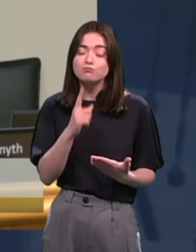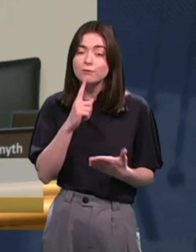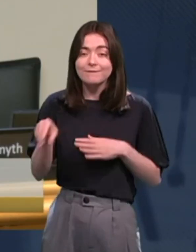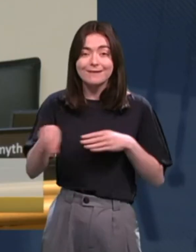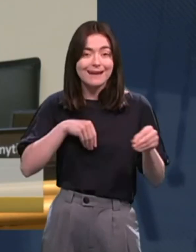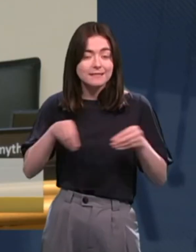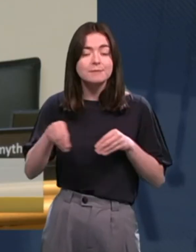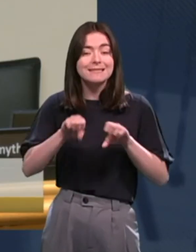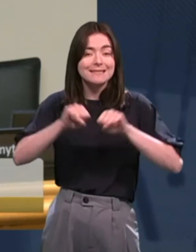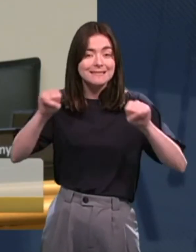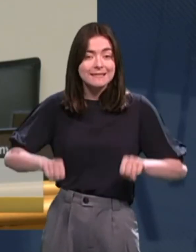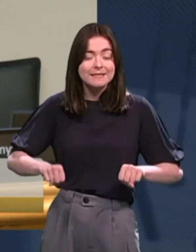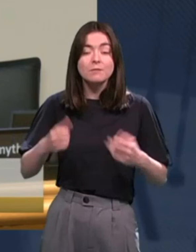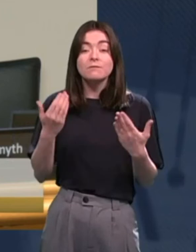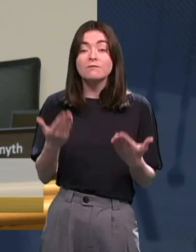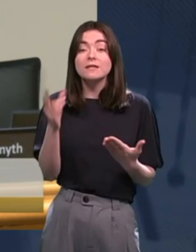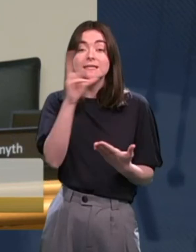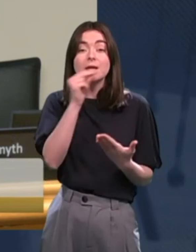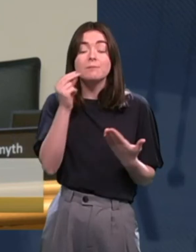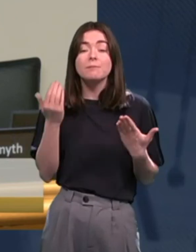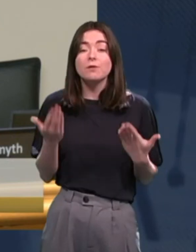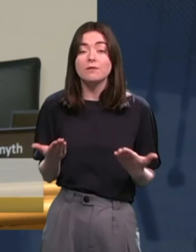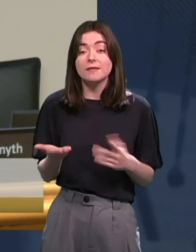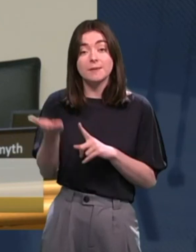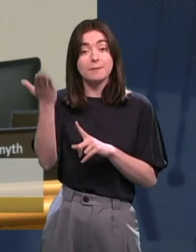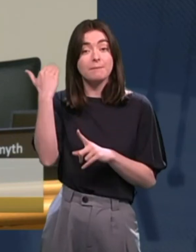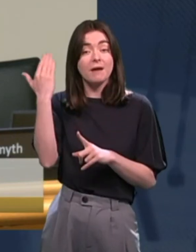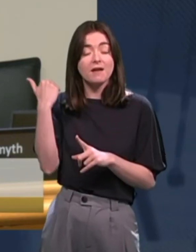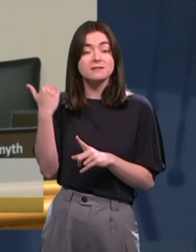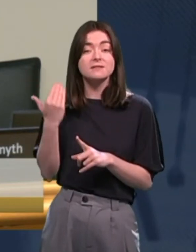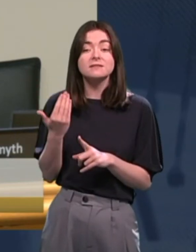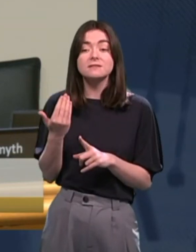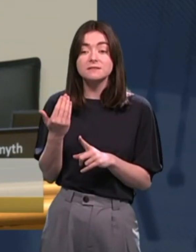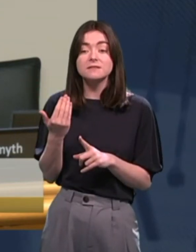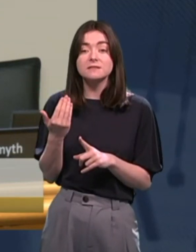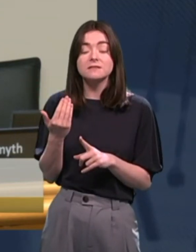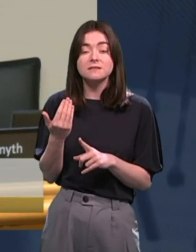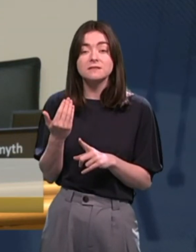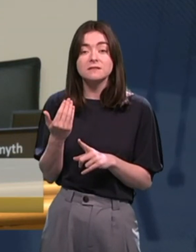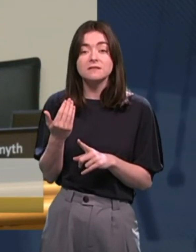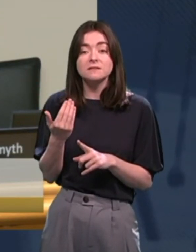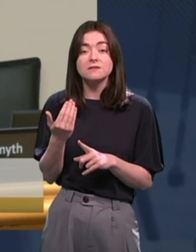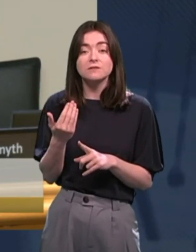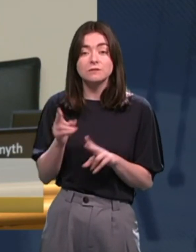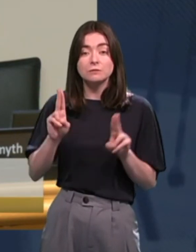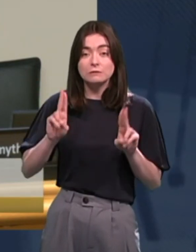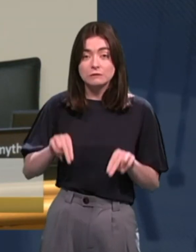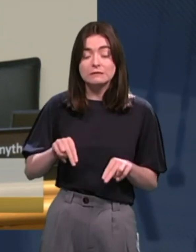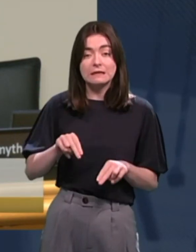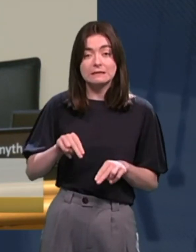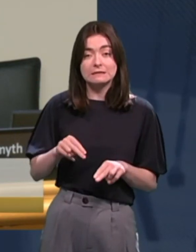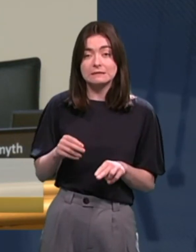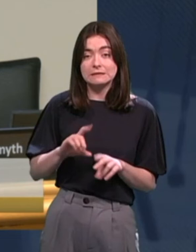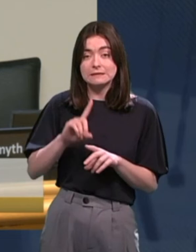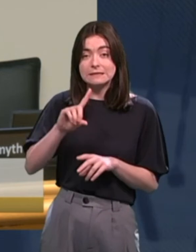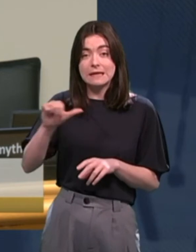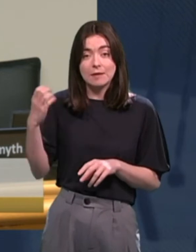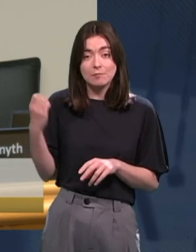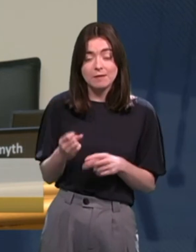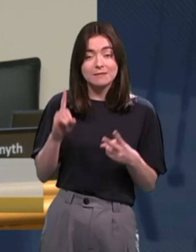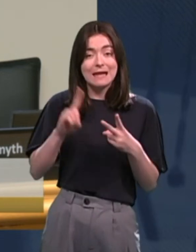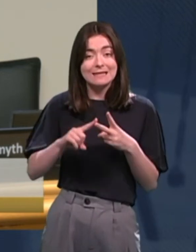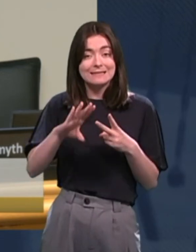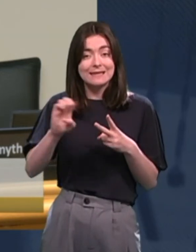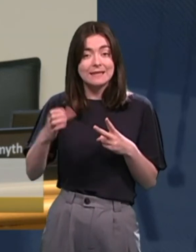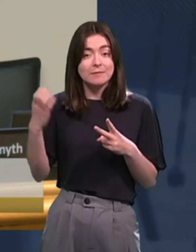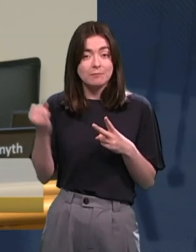flexibility in the systems, like you could in the past get your disability payment and the CE payment together. That ended,